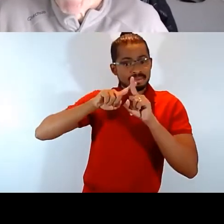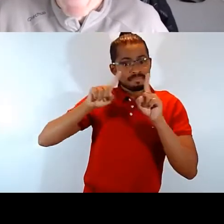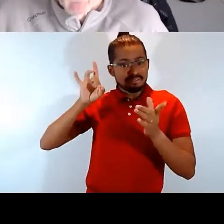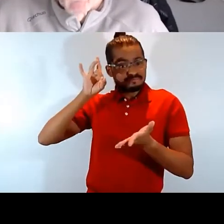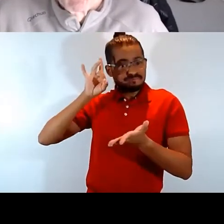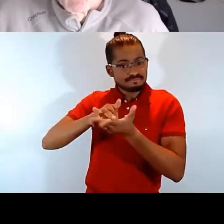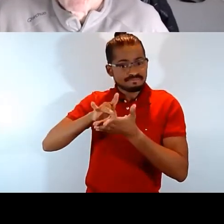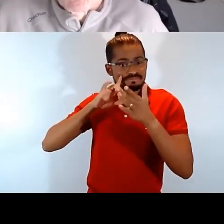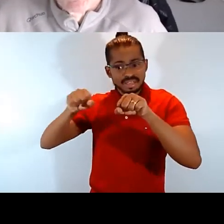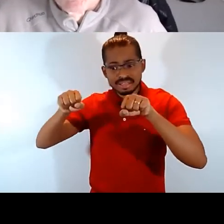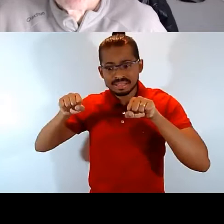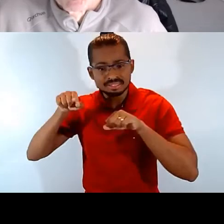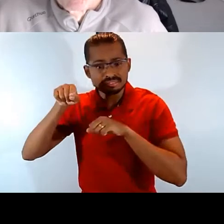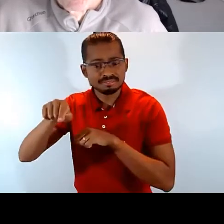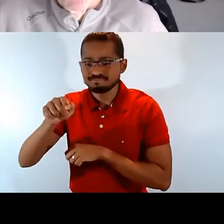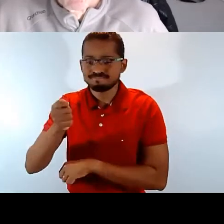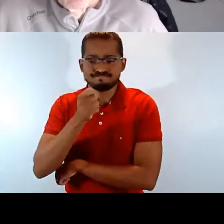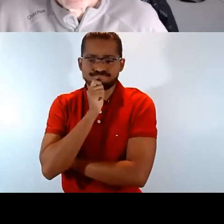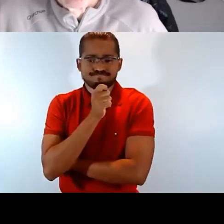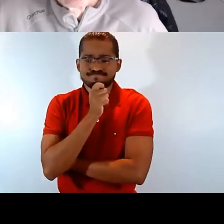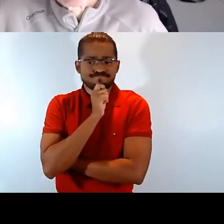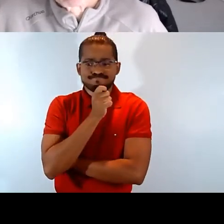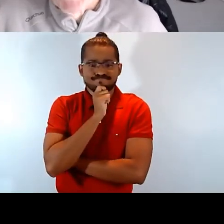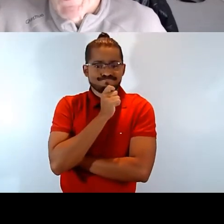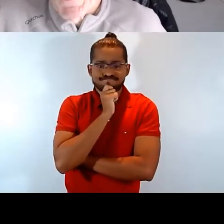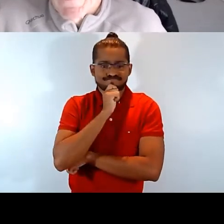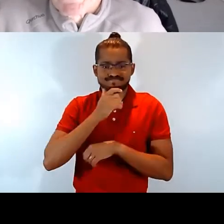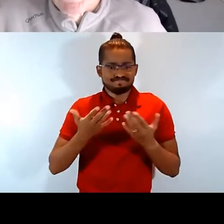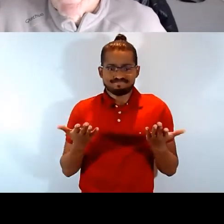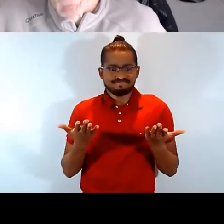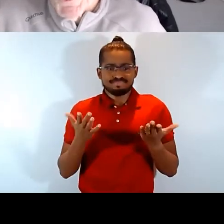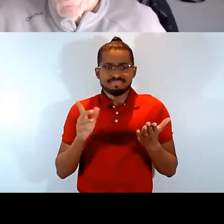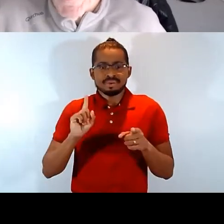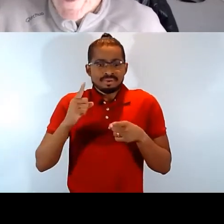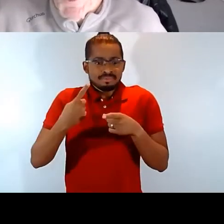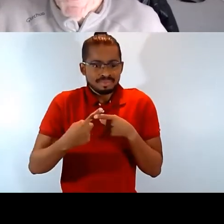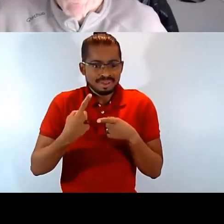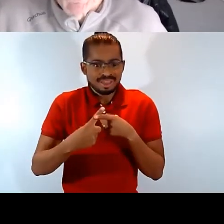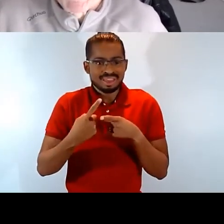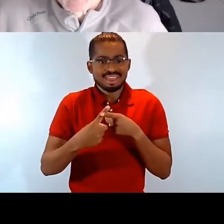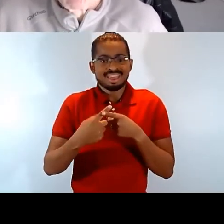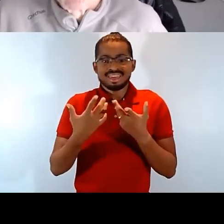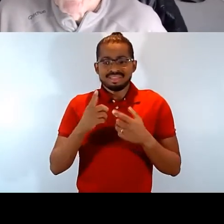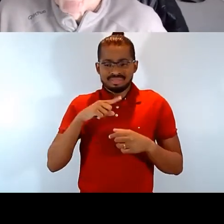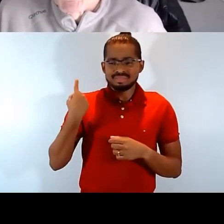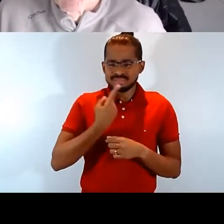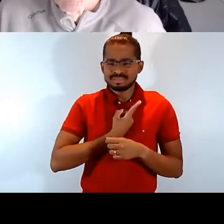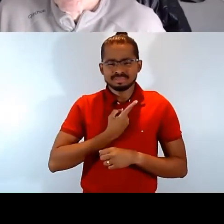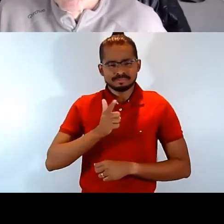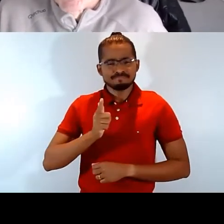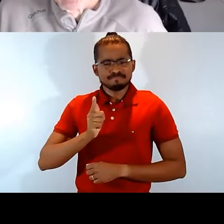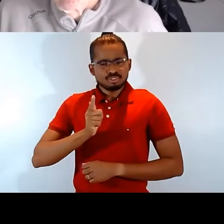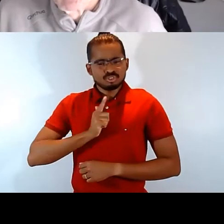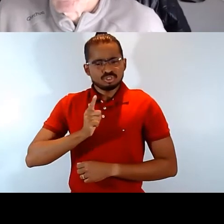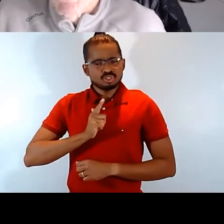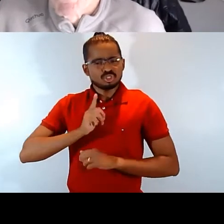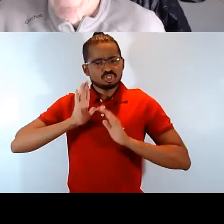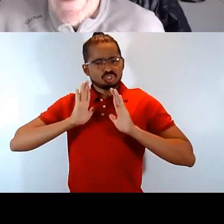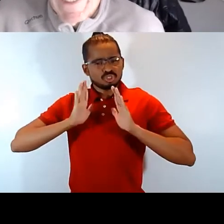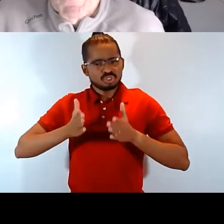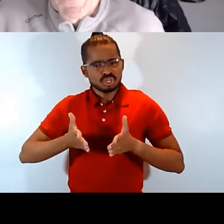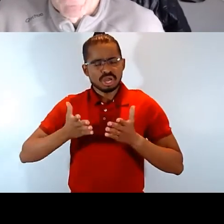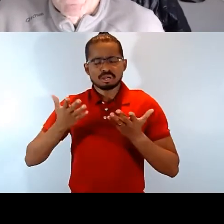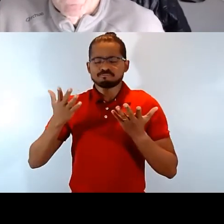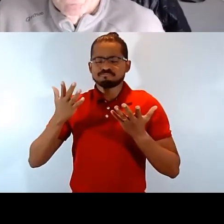not master perfectly all the specialized languages, the languages for special purpose, even in our